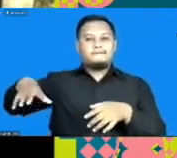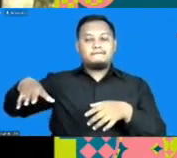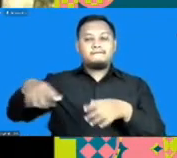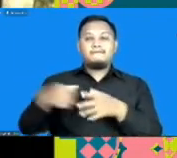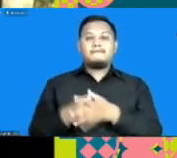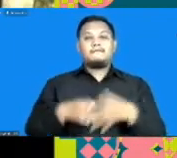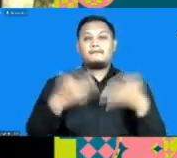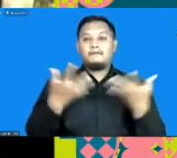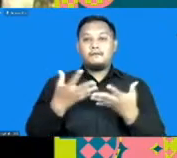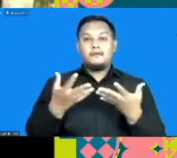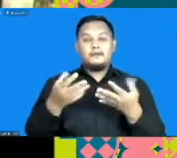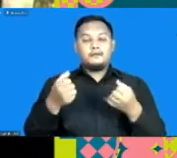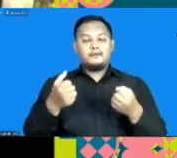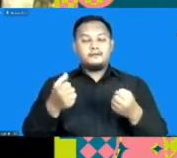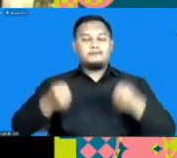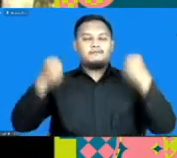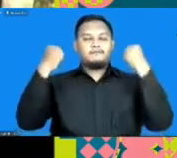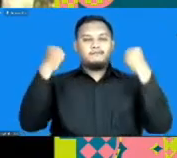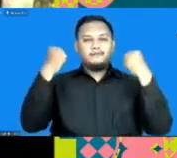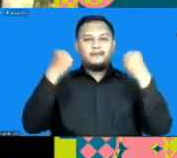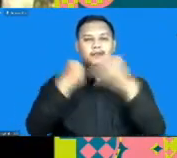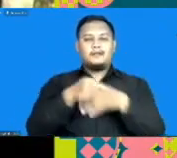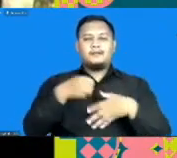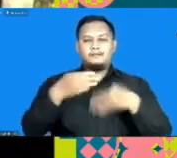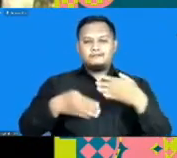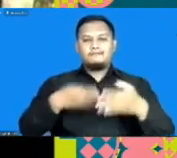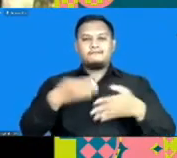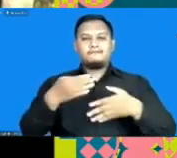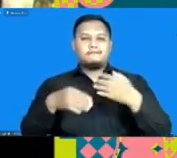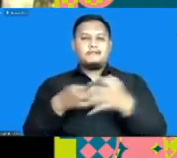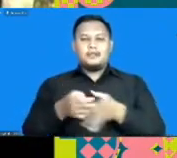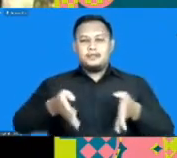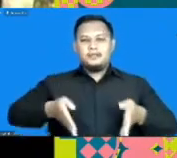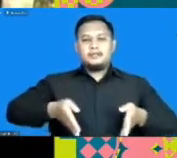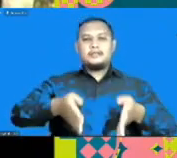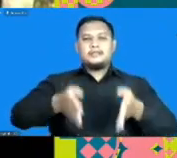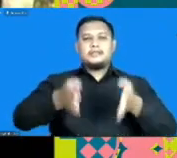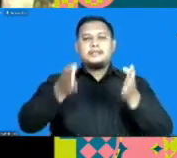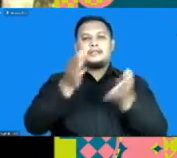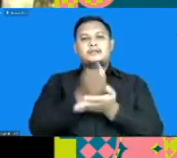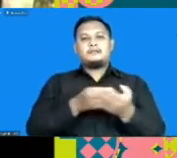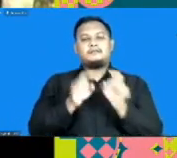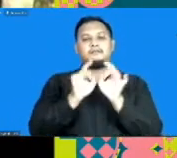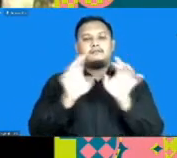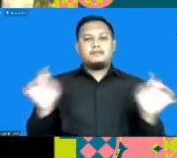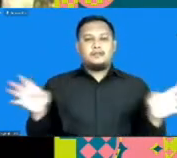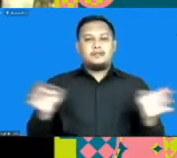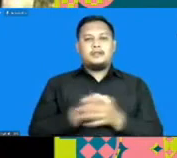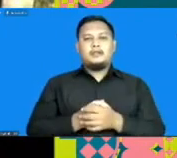are cross-sectorial. And the status where the world is with